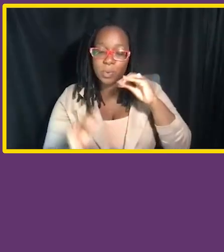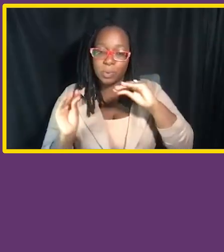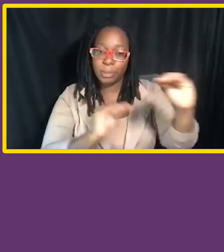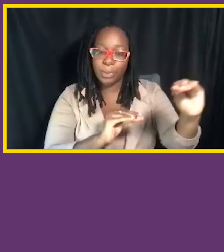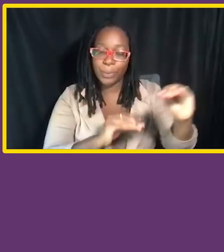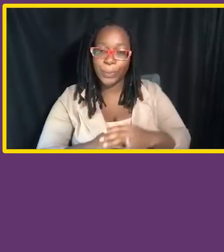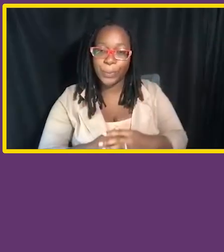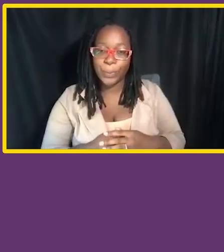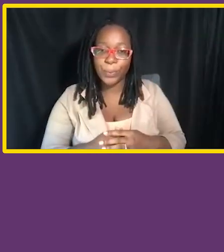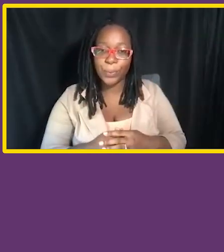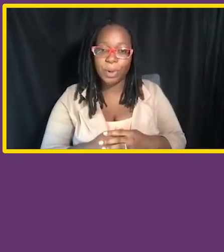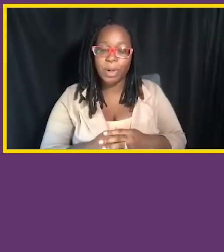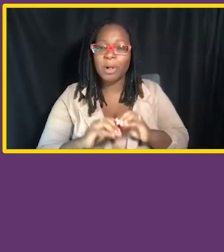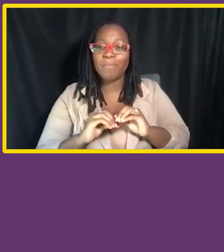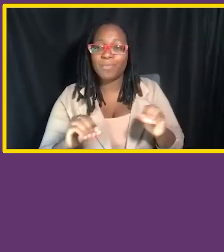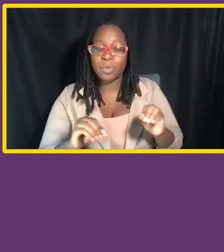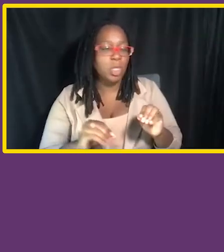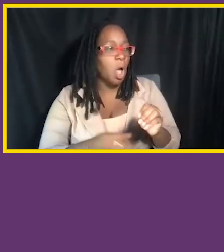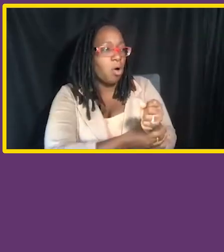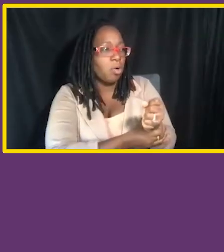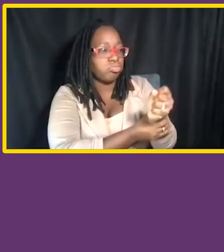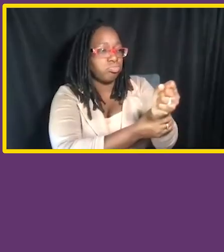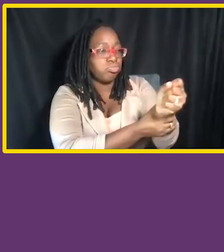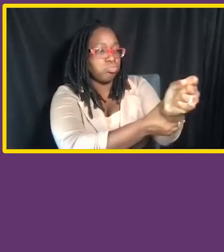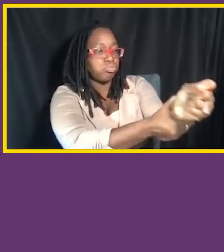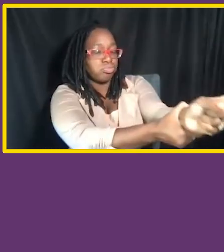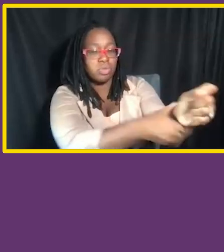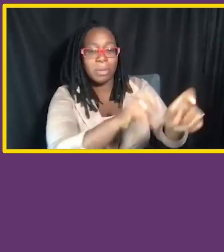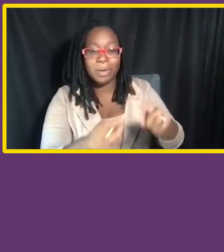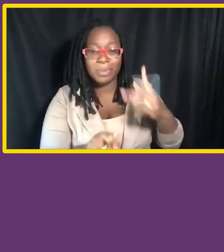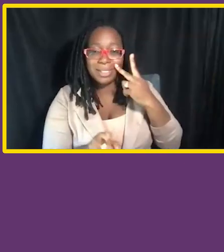angle stretched, protecting wings above the heads of her children,